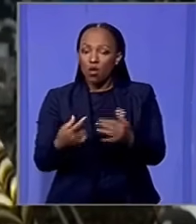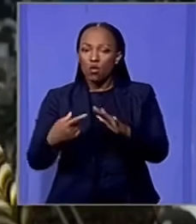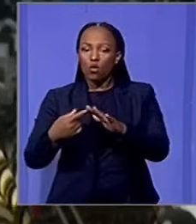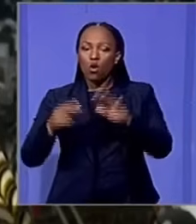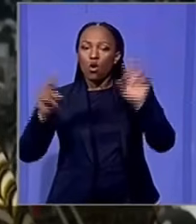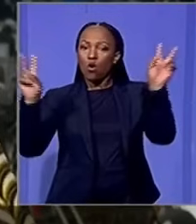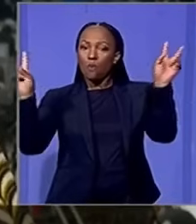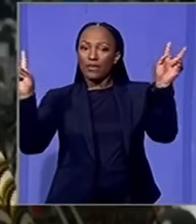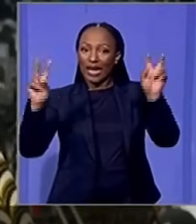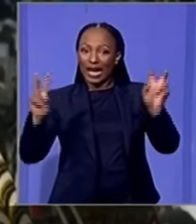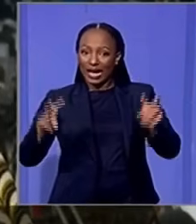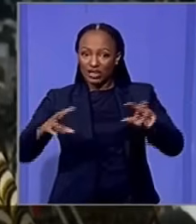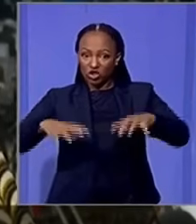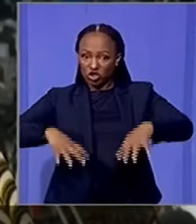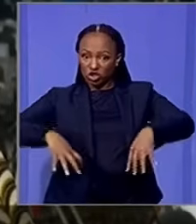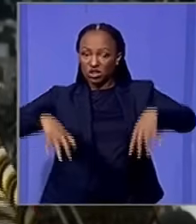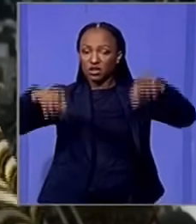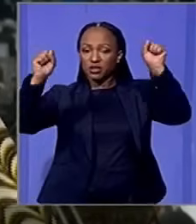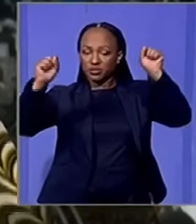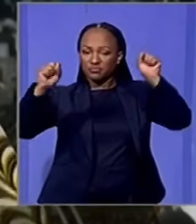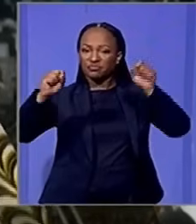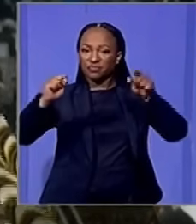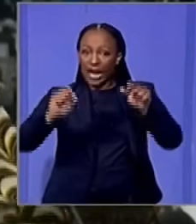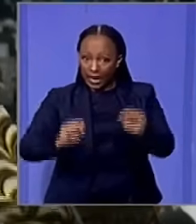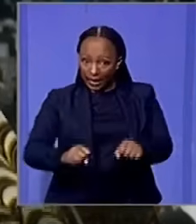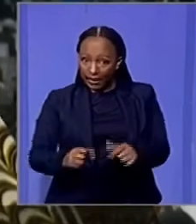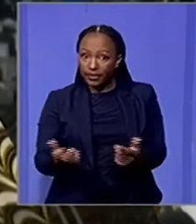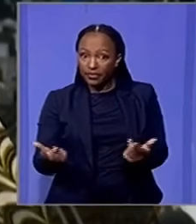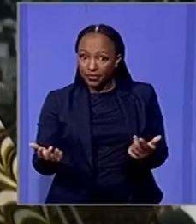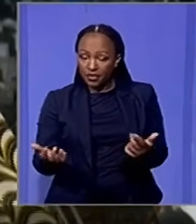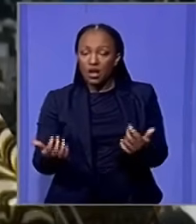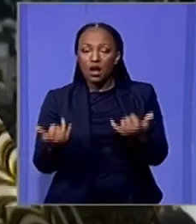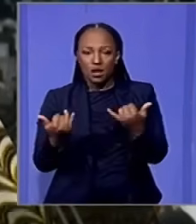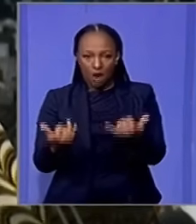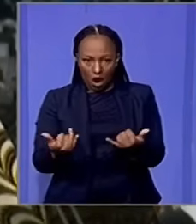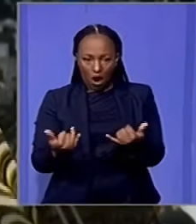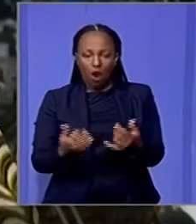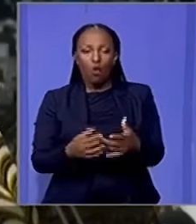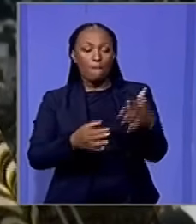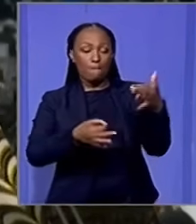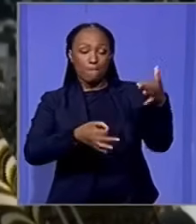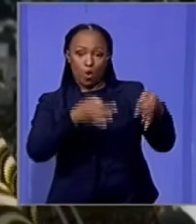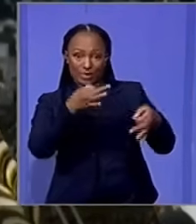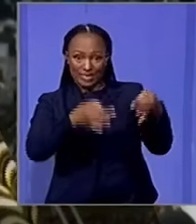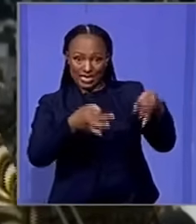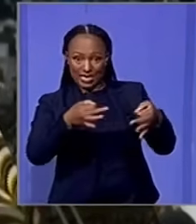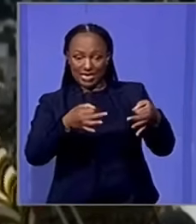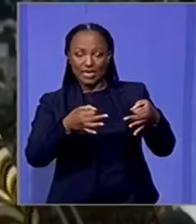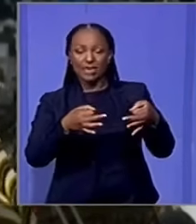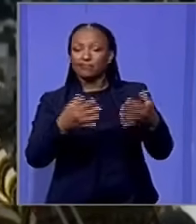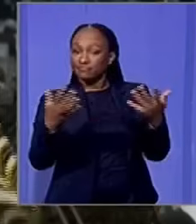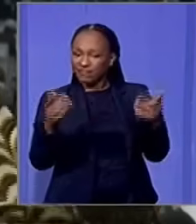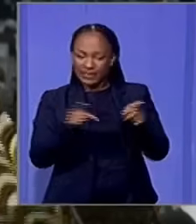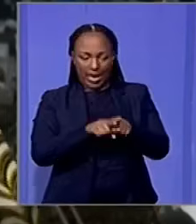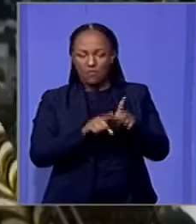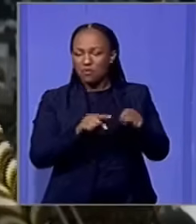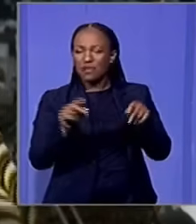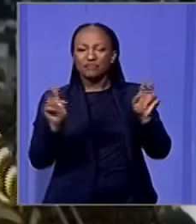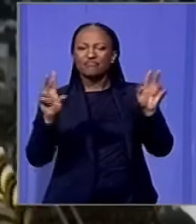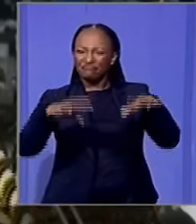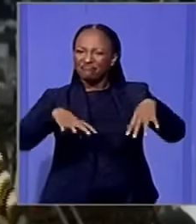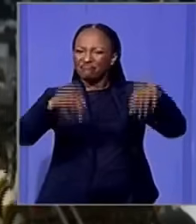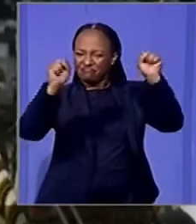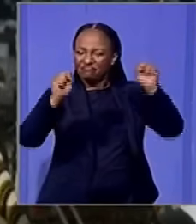ya motlhagase akere jale ke nako ya gore re be le load shedding ya political load shedding. There are too